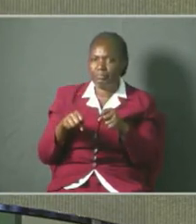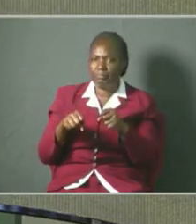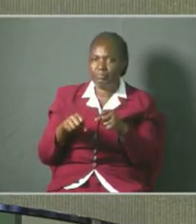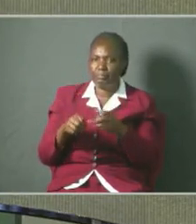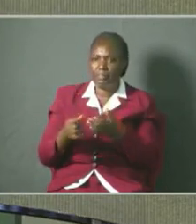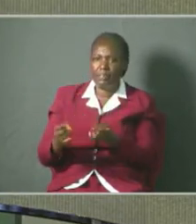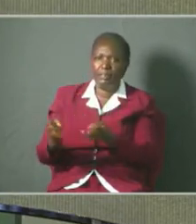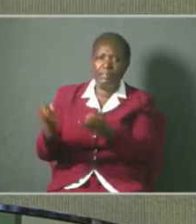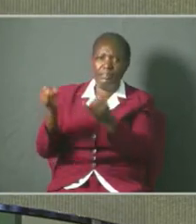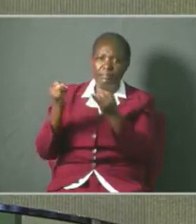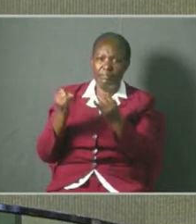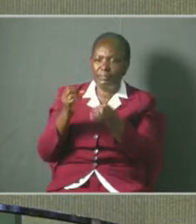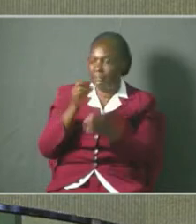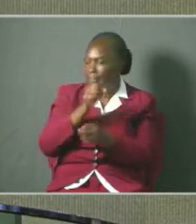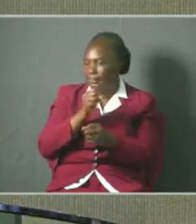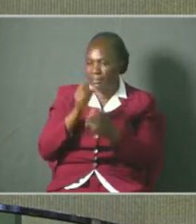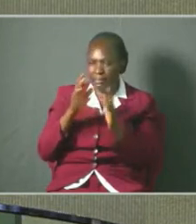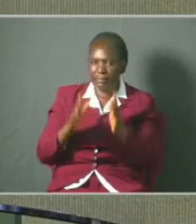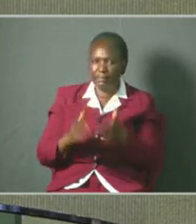session.